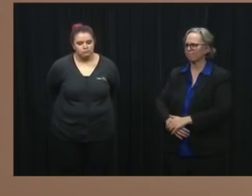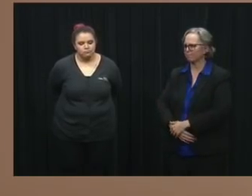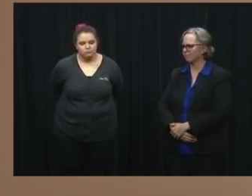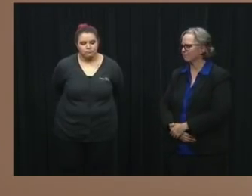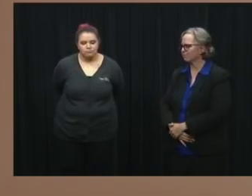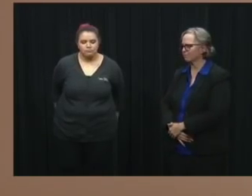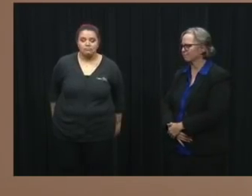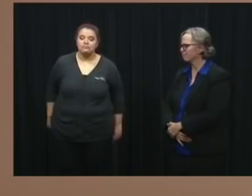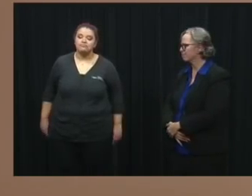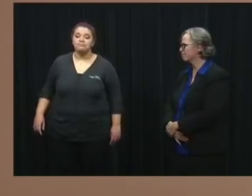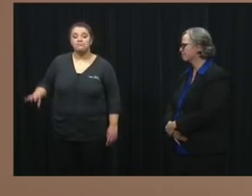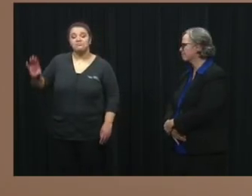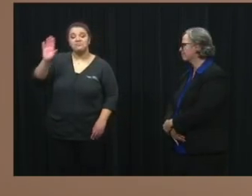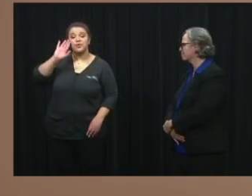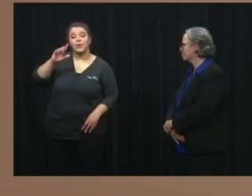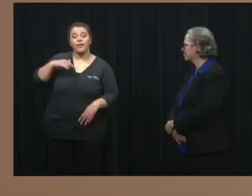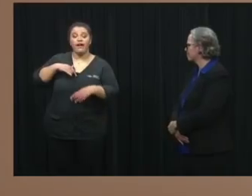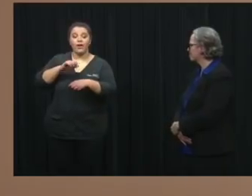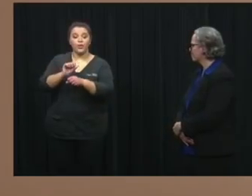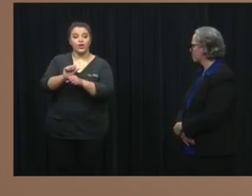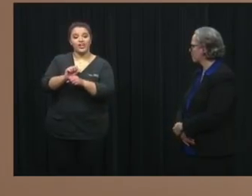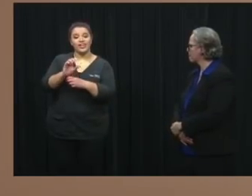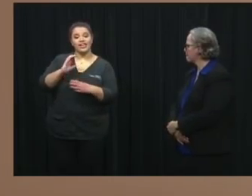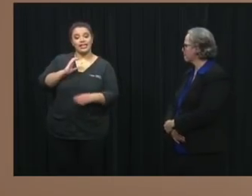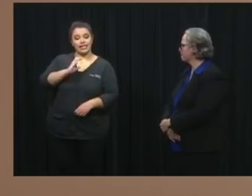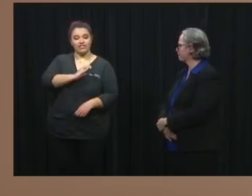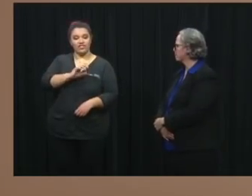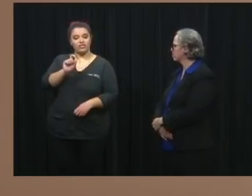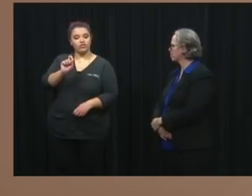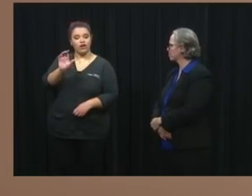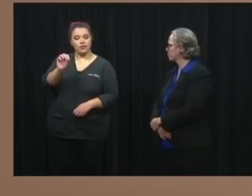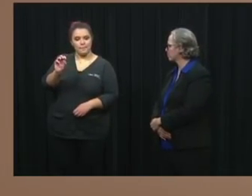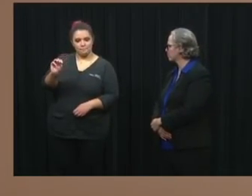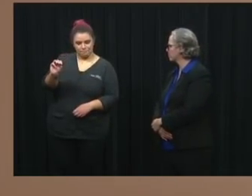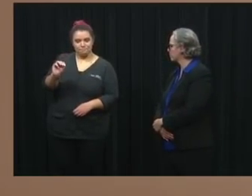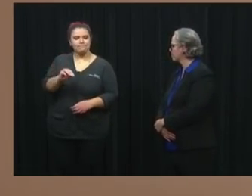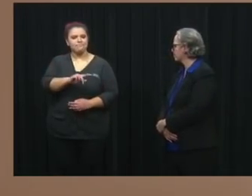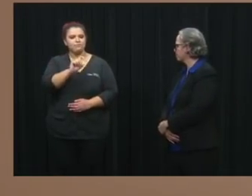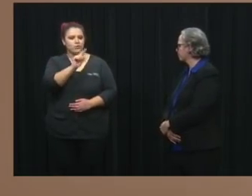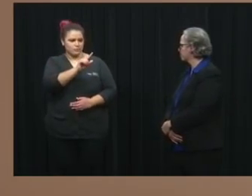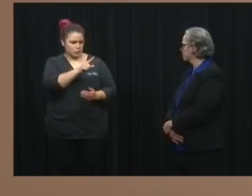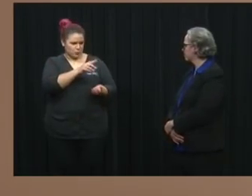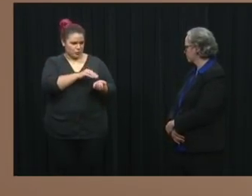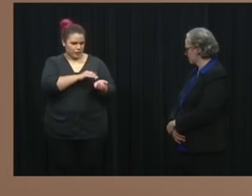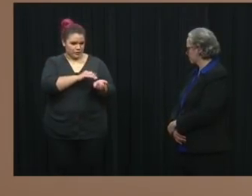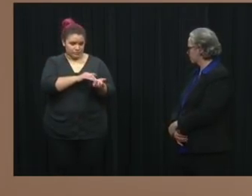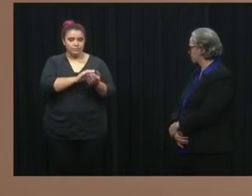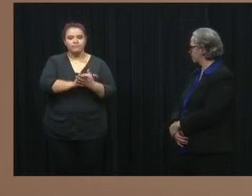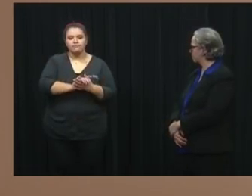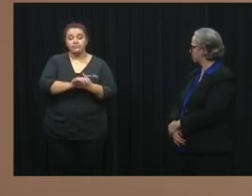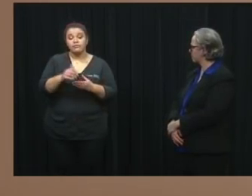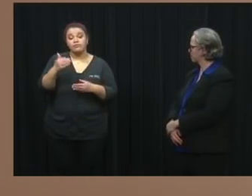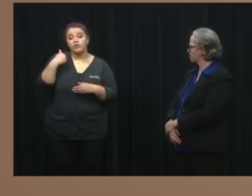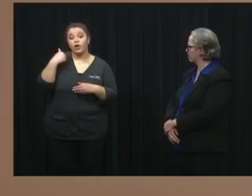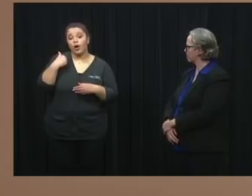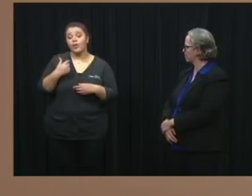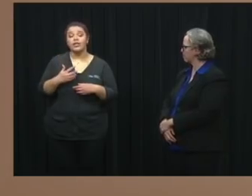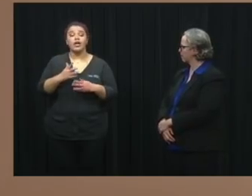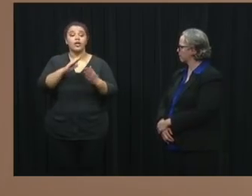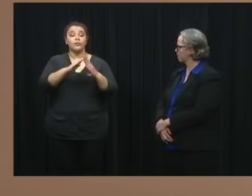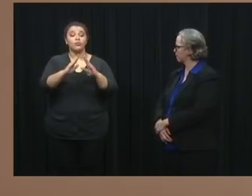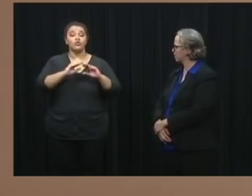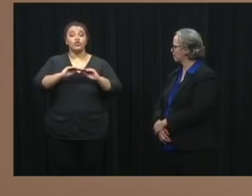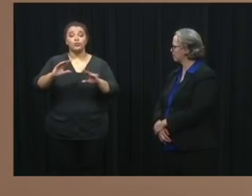Laura Hancock with Cleveland.com. Dr. Acton, when there were 2 community spread confirmations, you